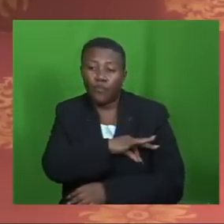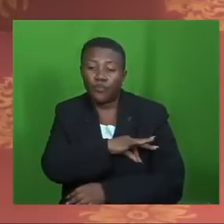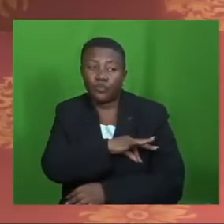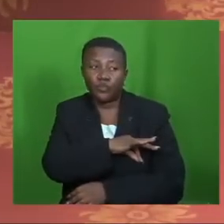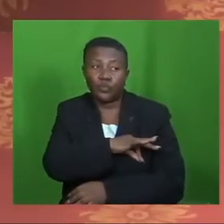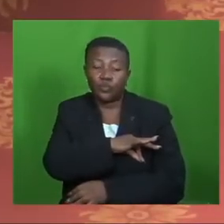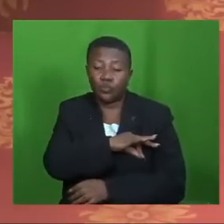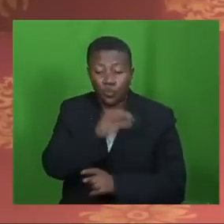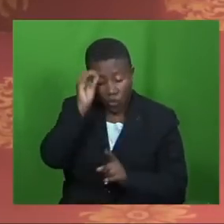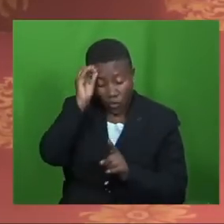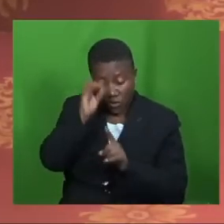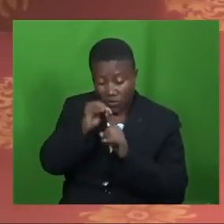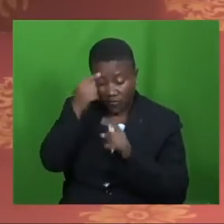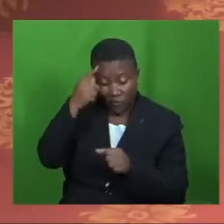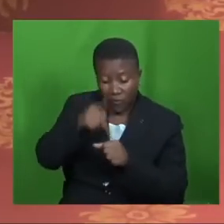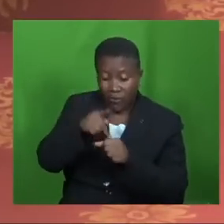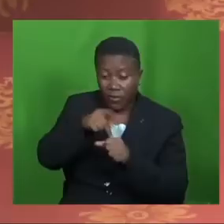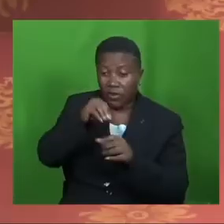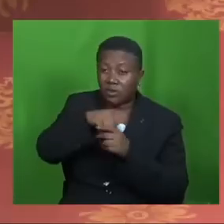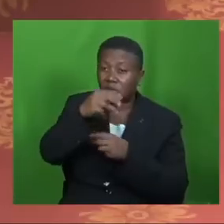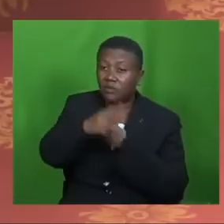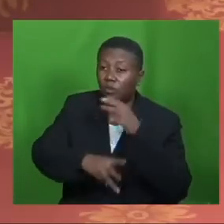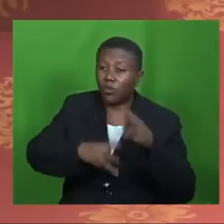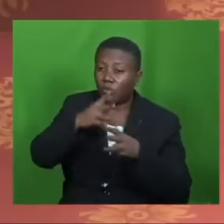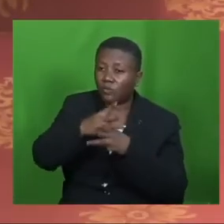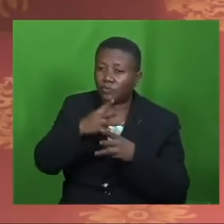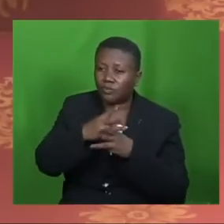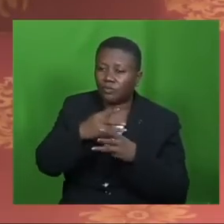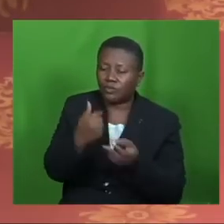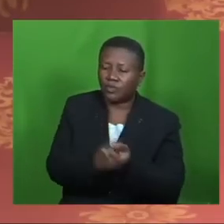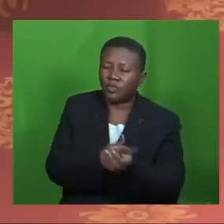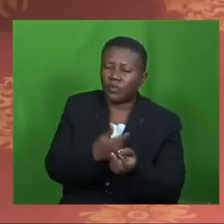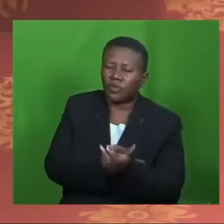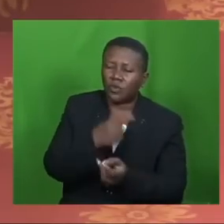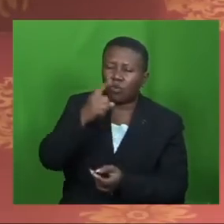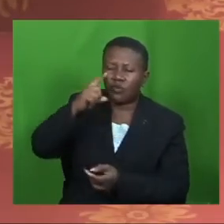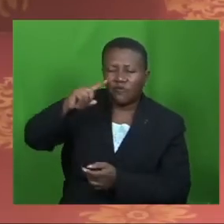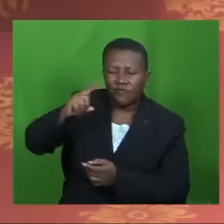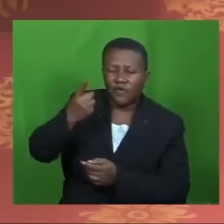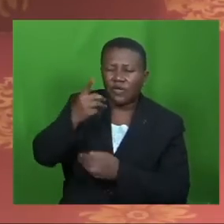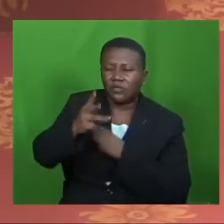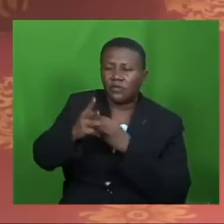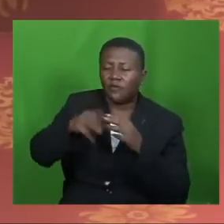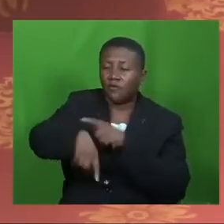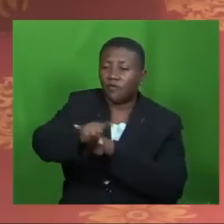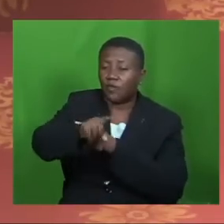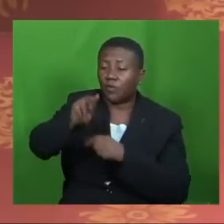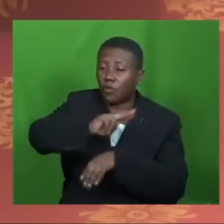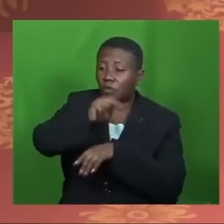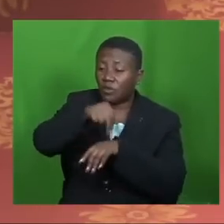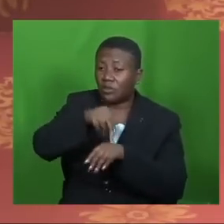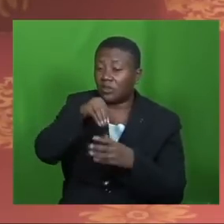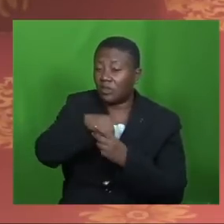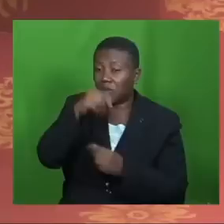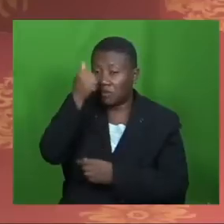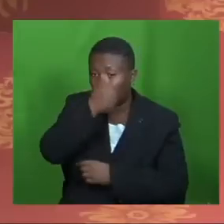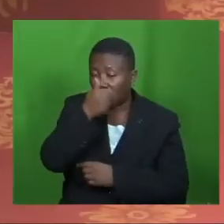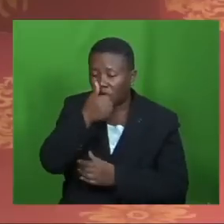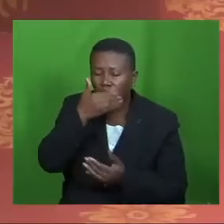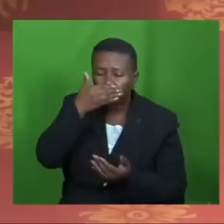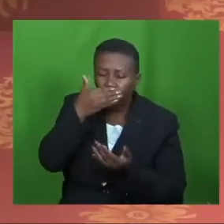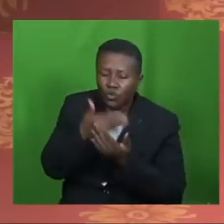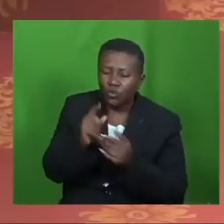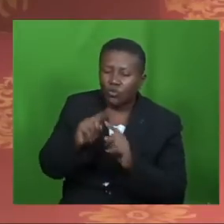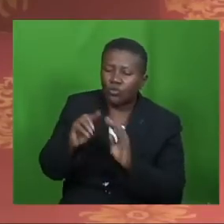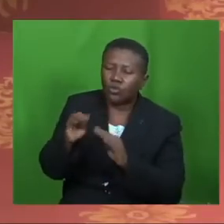of participating in the World Cup for Ghana was one of the top football nations in Africa. It is always to leave a remarkable